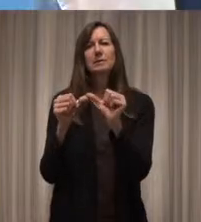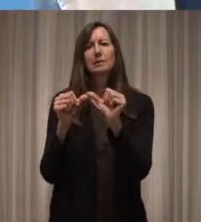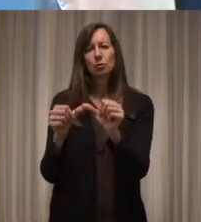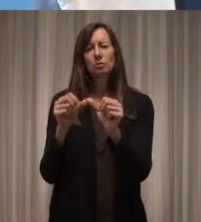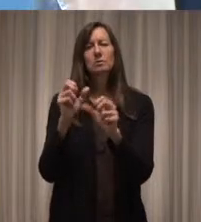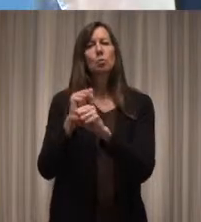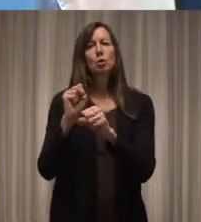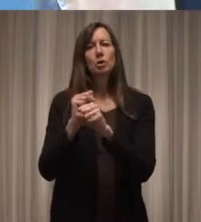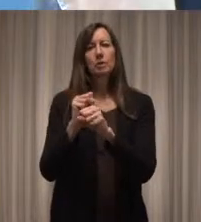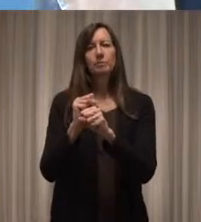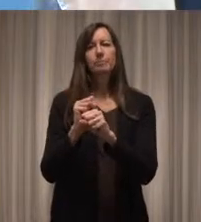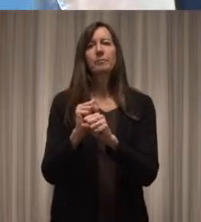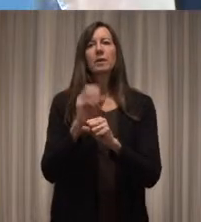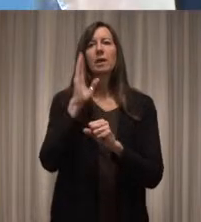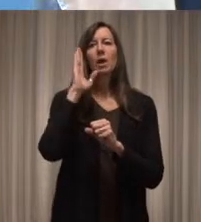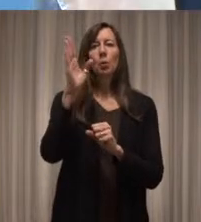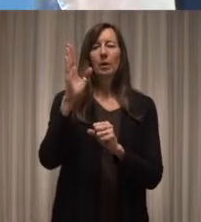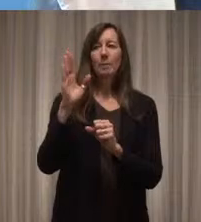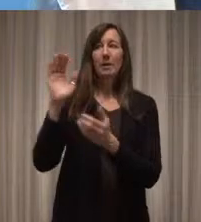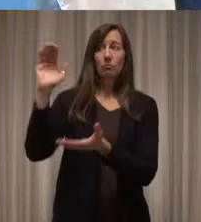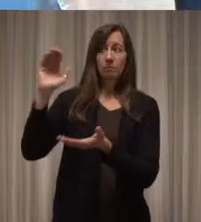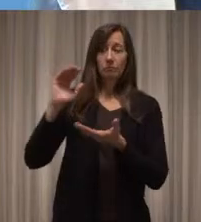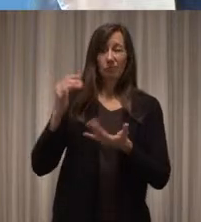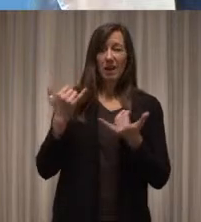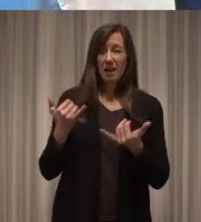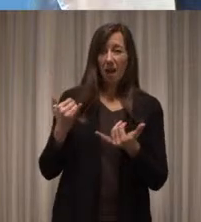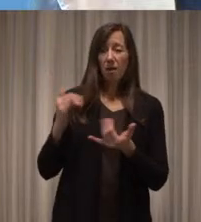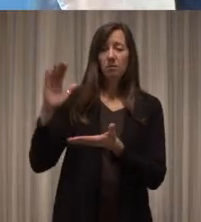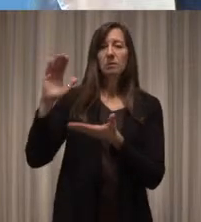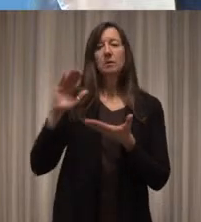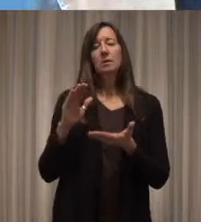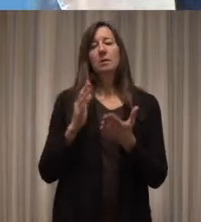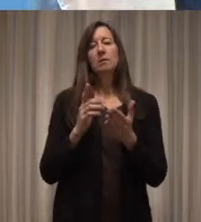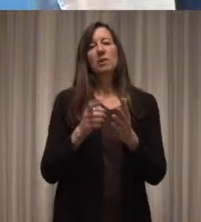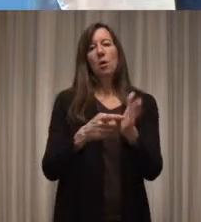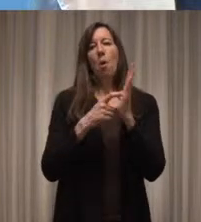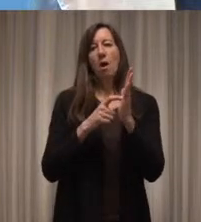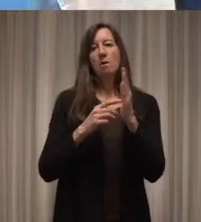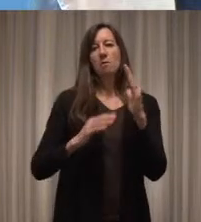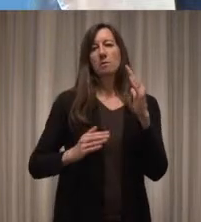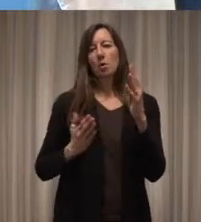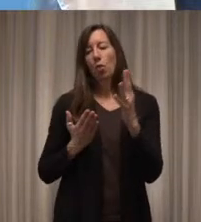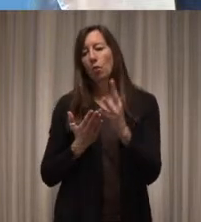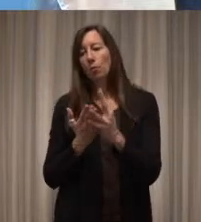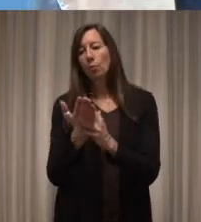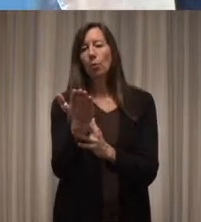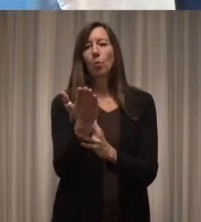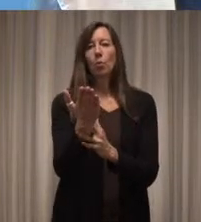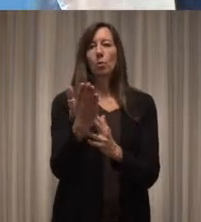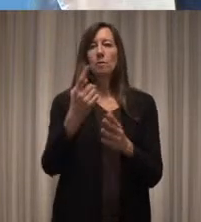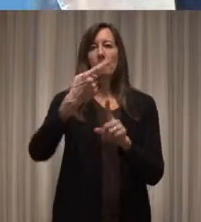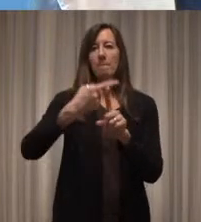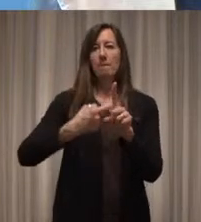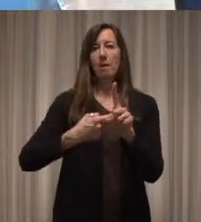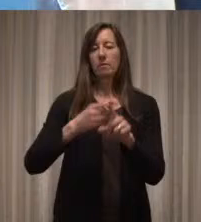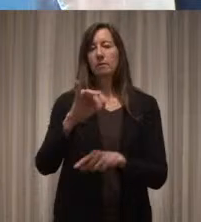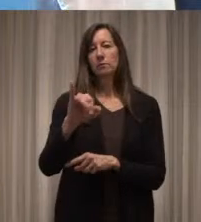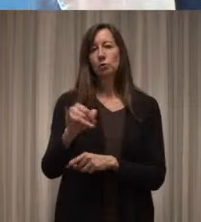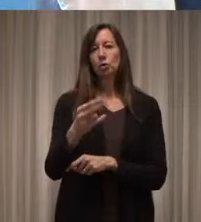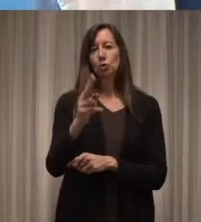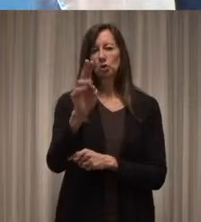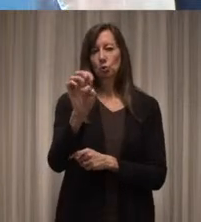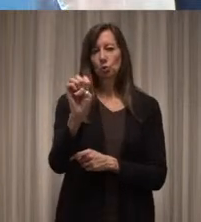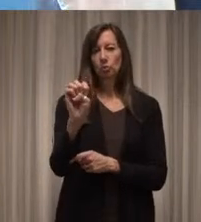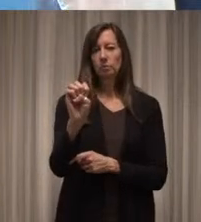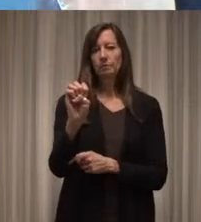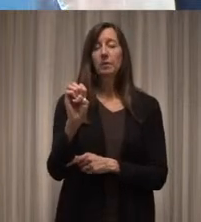into the month of June to vaccinate through that group once again. We hope and frankly expect